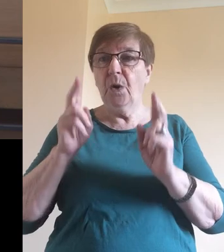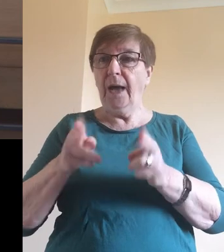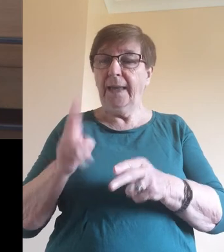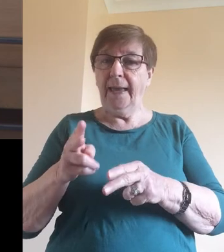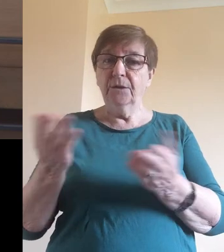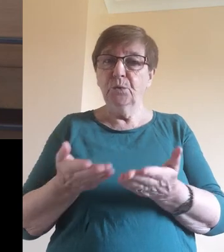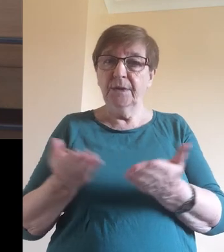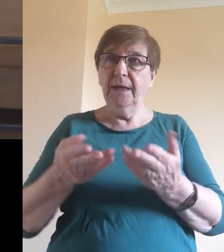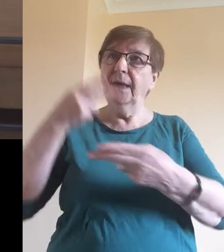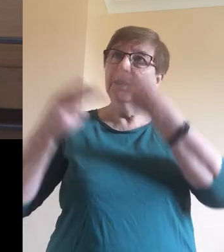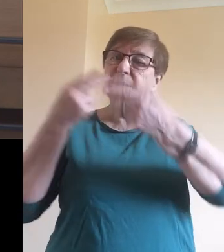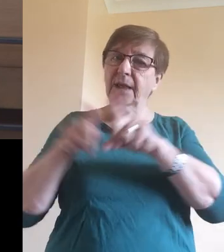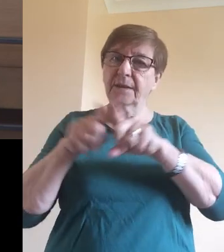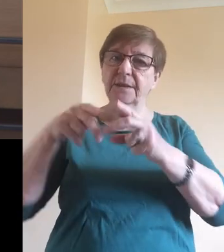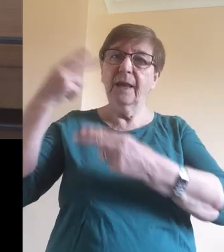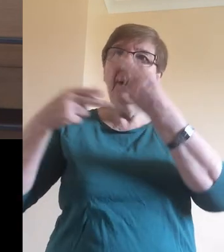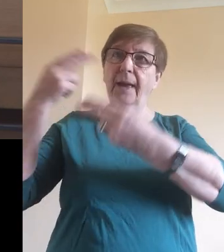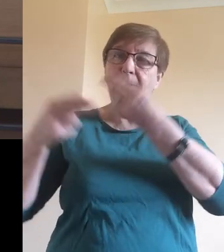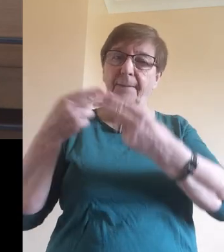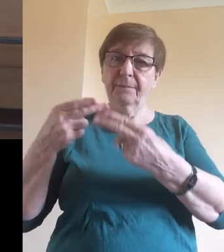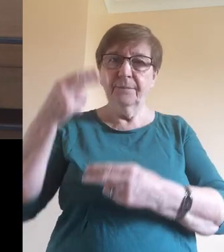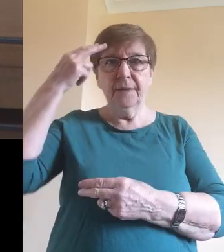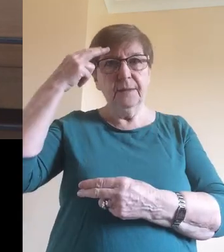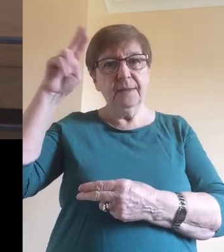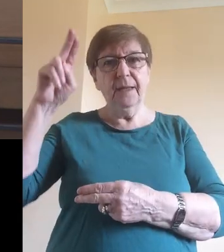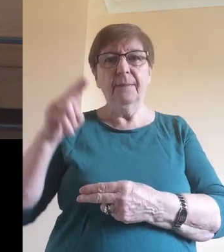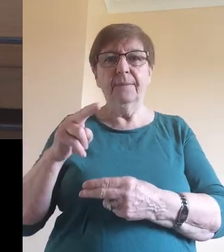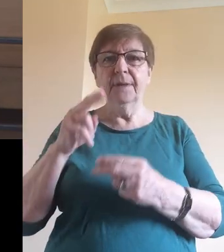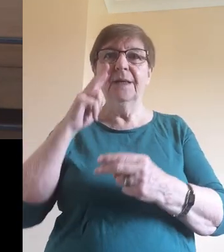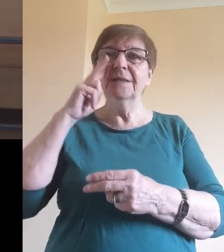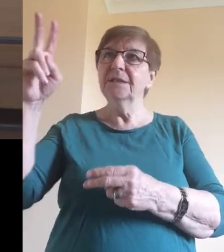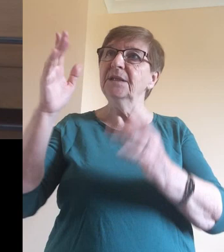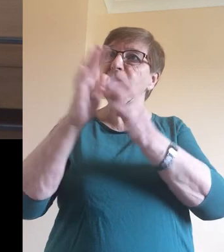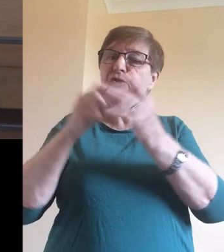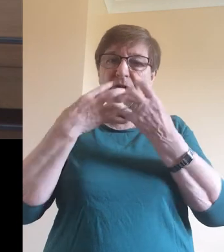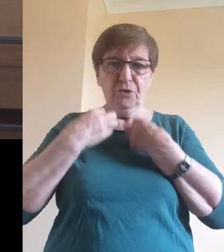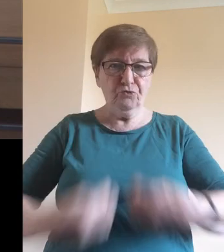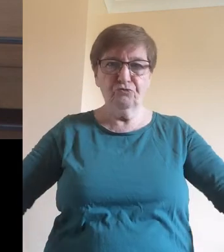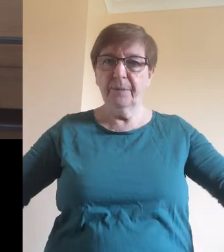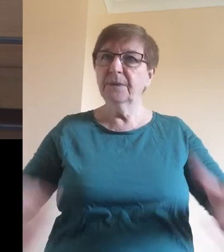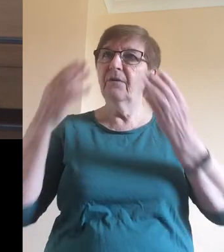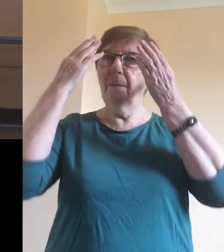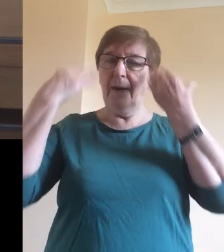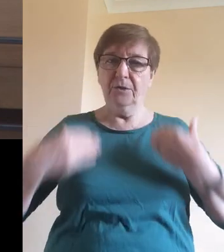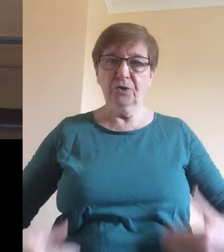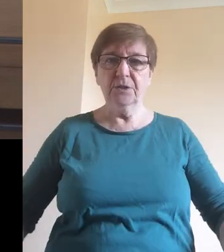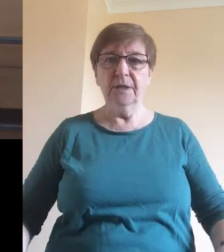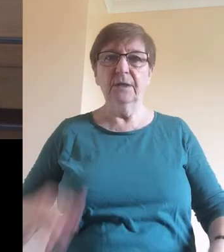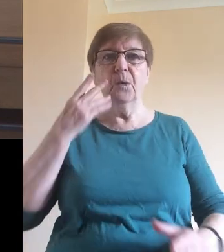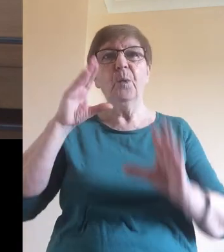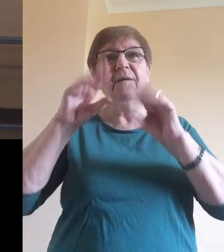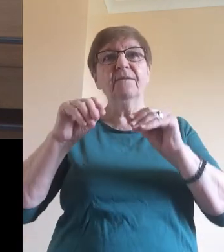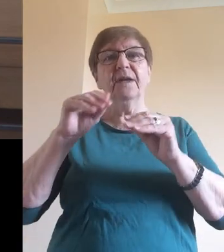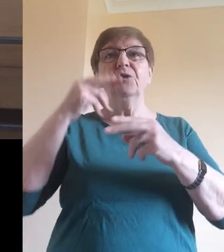finish this series in this section of Isaiah. The hymn is "See Jesus Stripped of Majesty," and after we've sung the hymn,